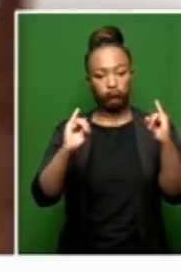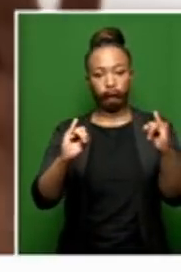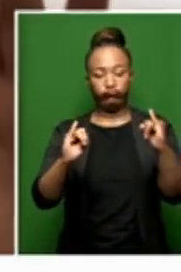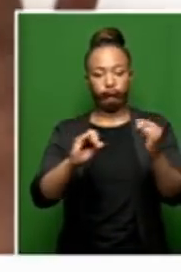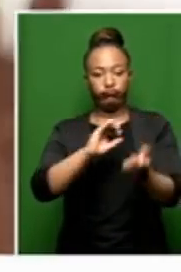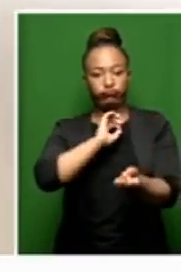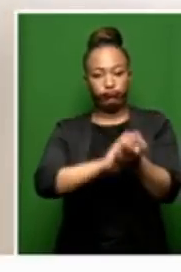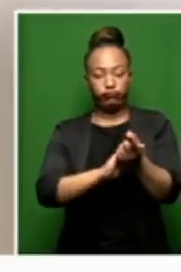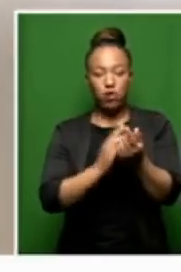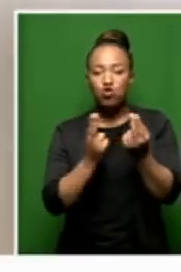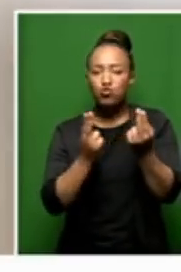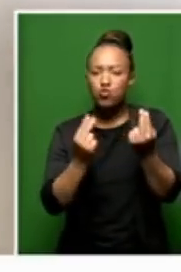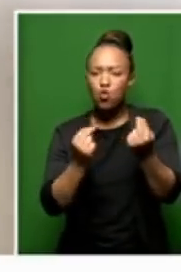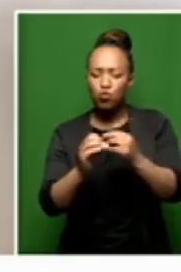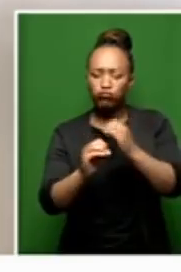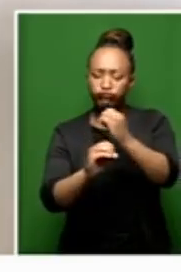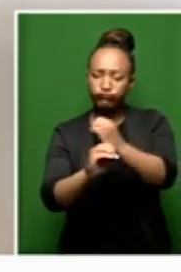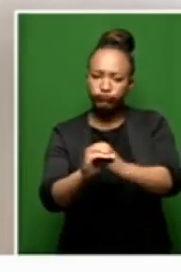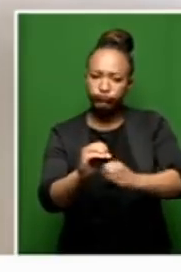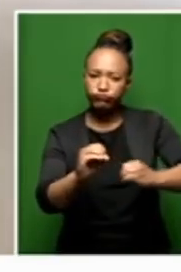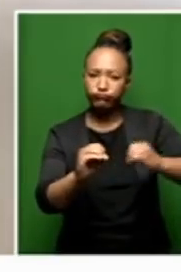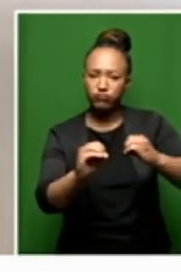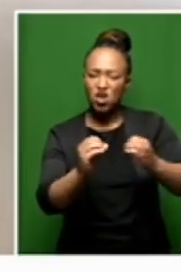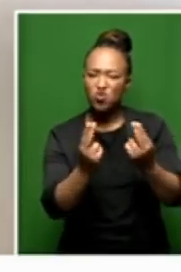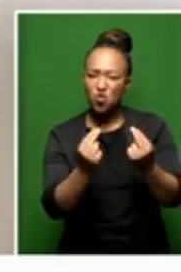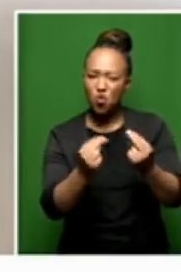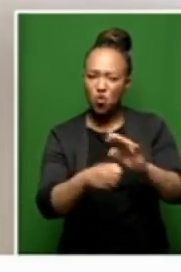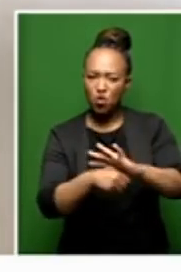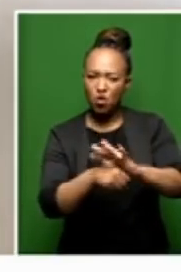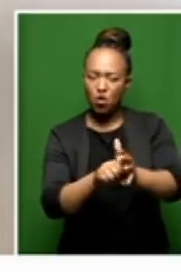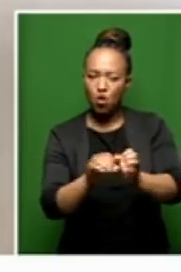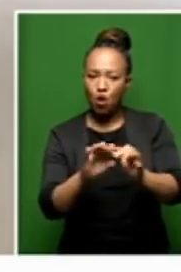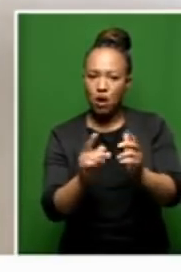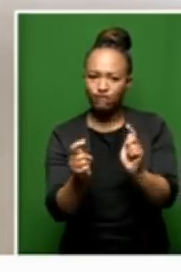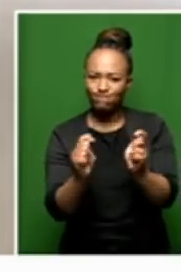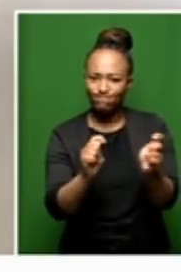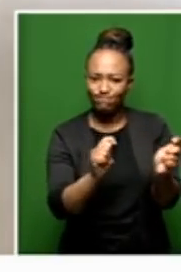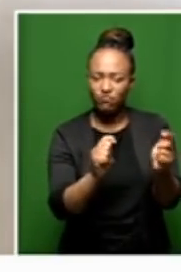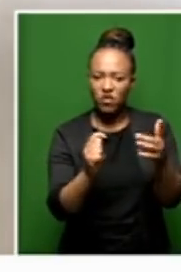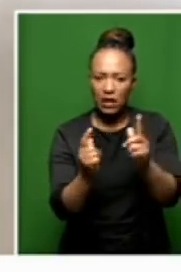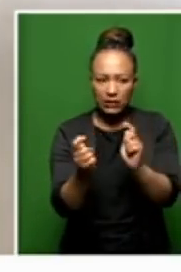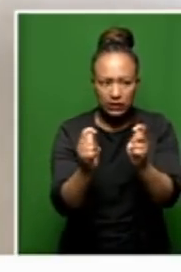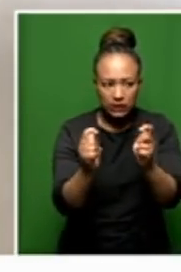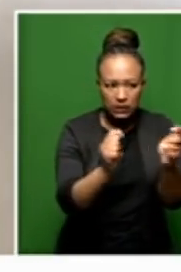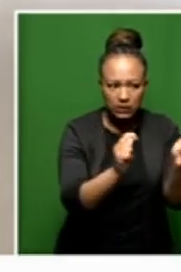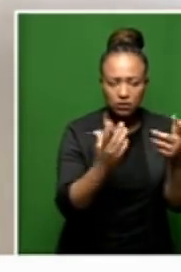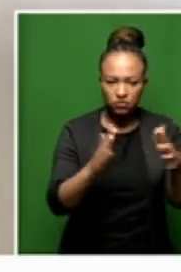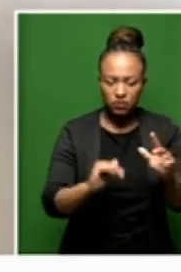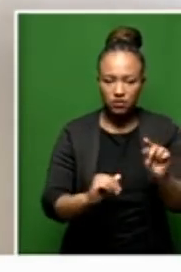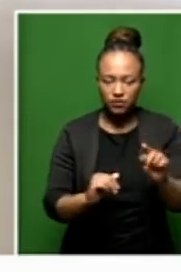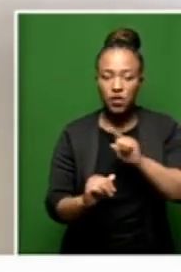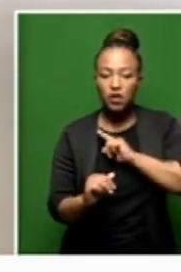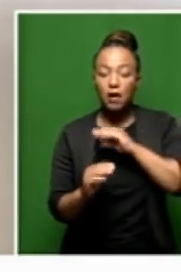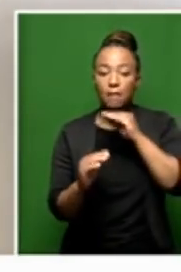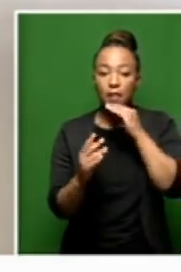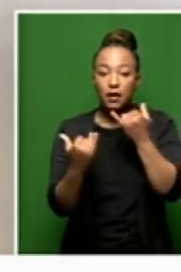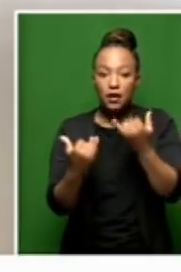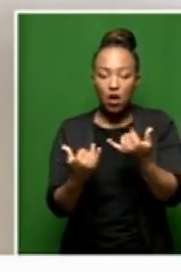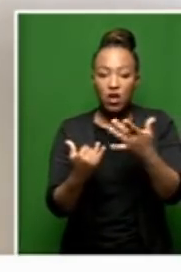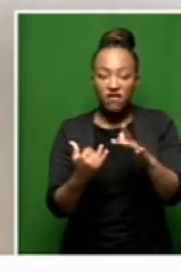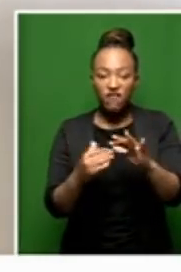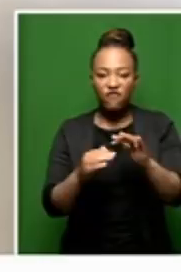a new variant which is mutated and has found some escape mutation possibilities, which means when it enters